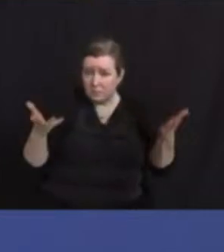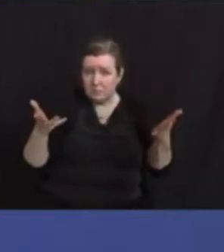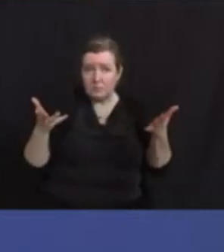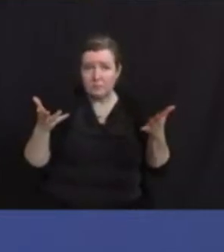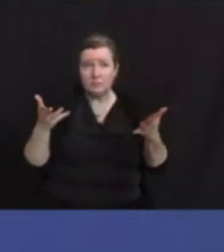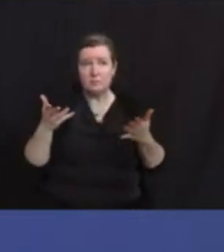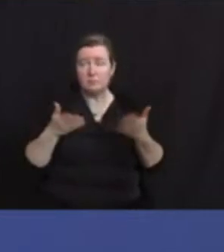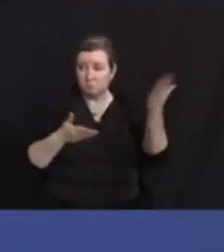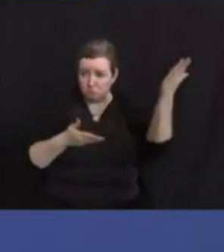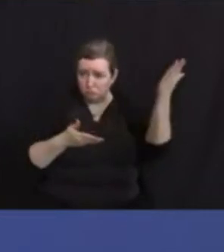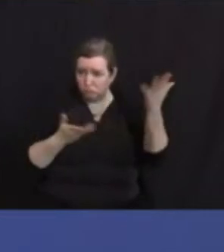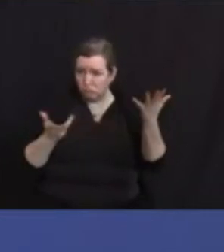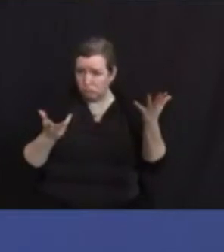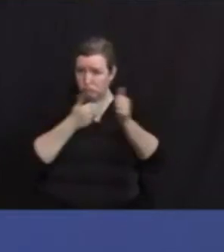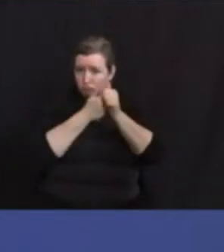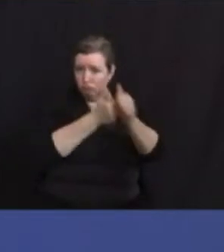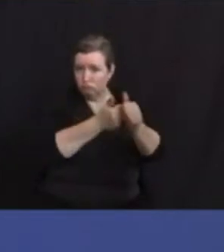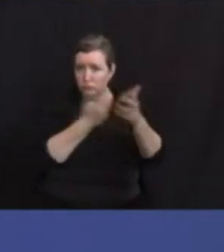what's being put out there?